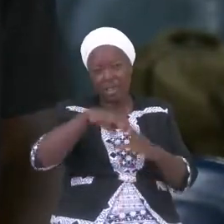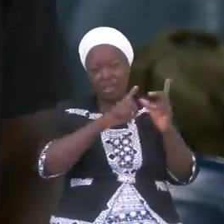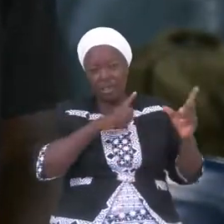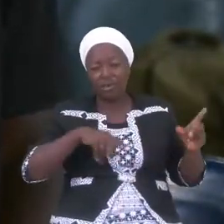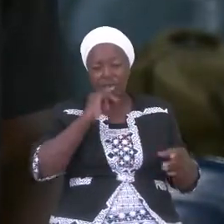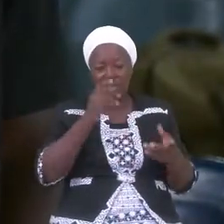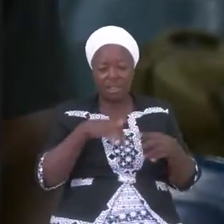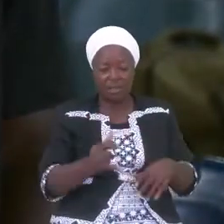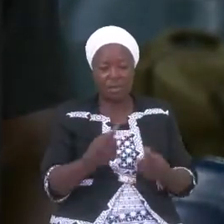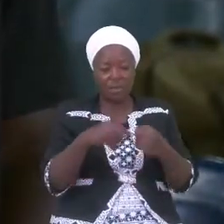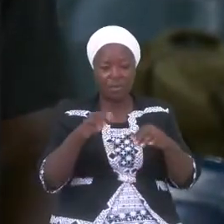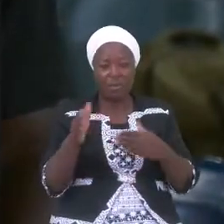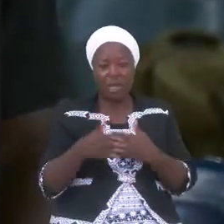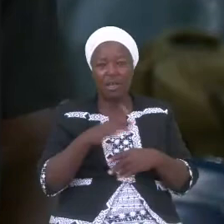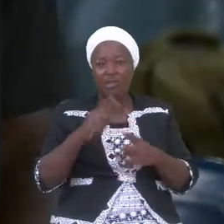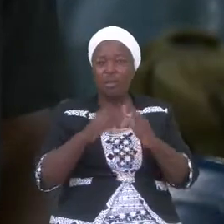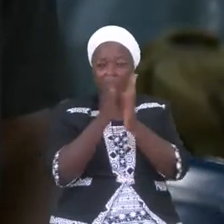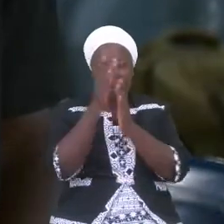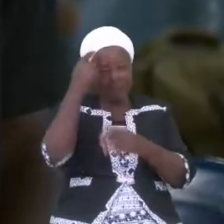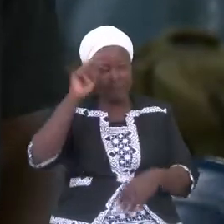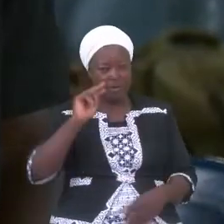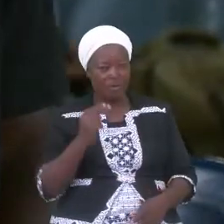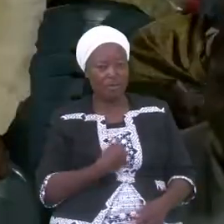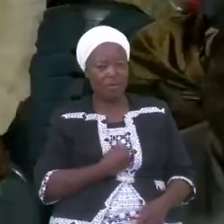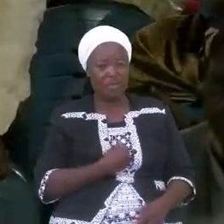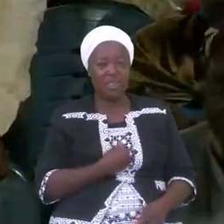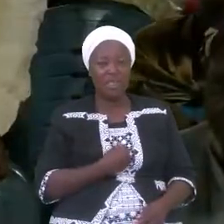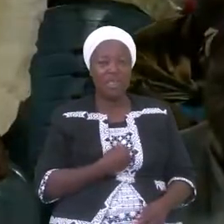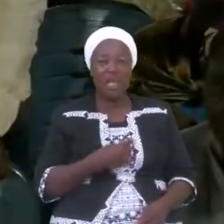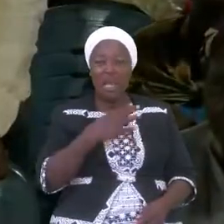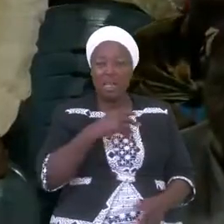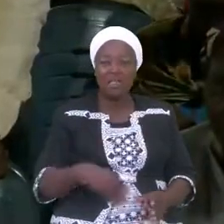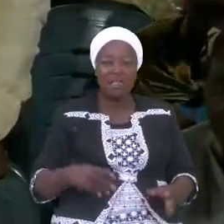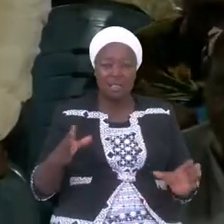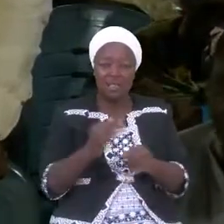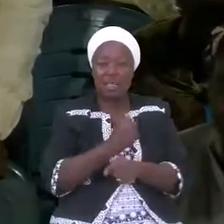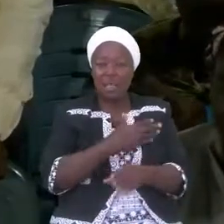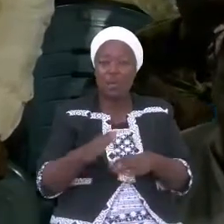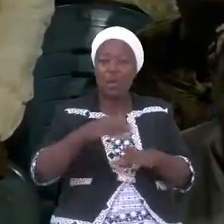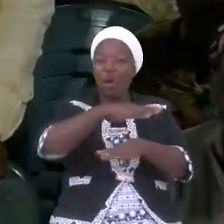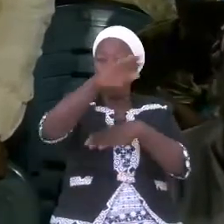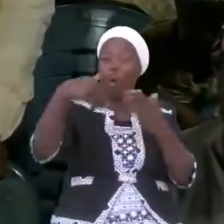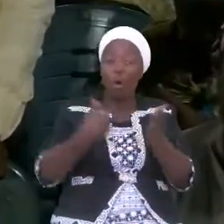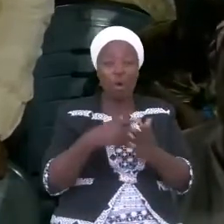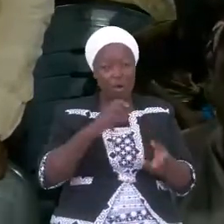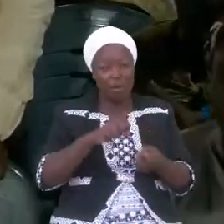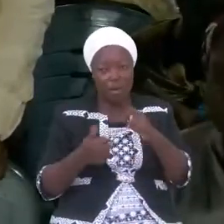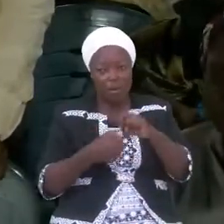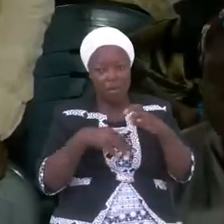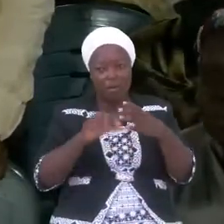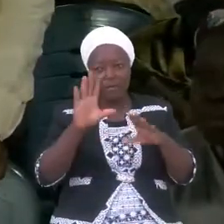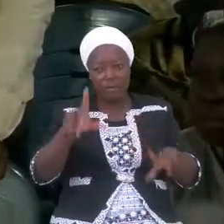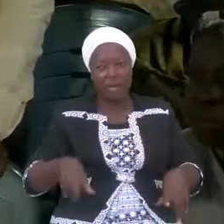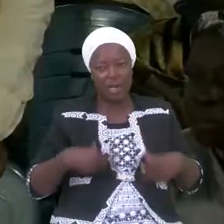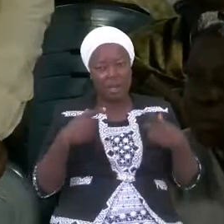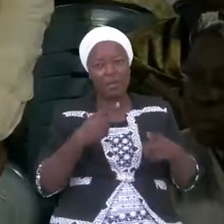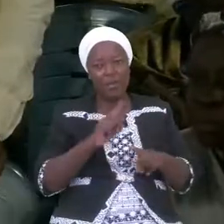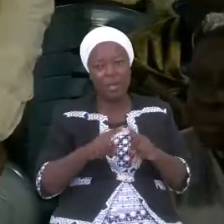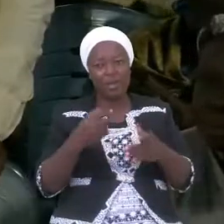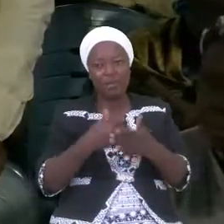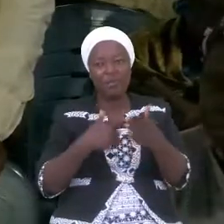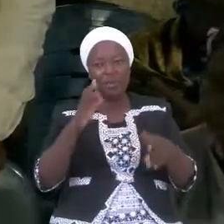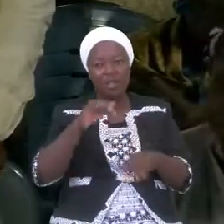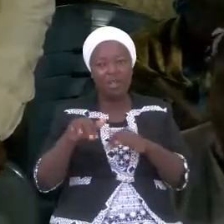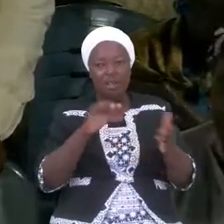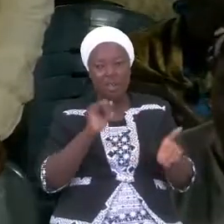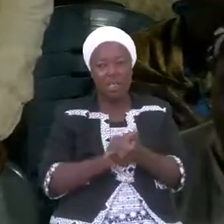the mantle of heaven to kick away the problems from your life. But before he does that,